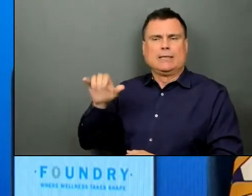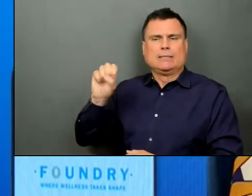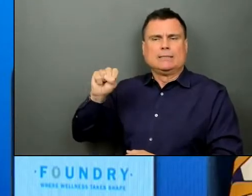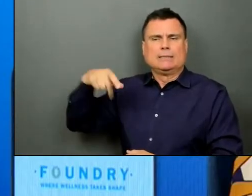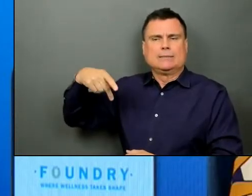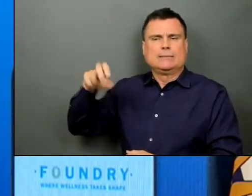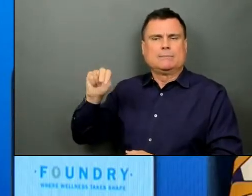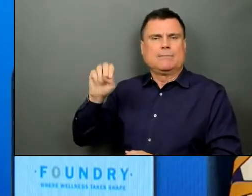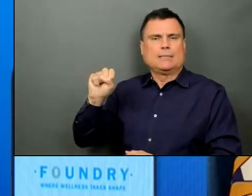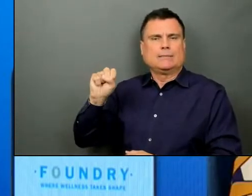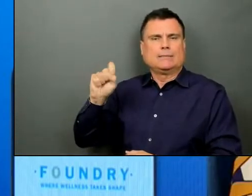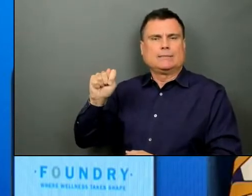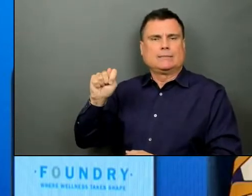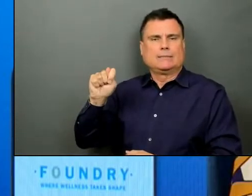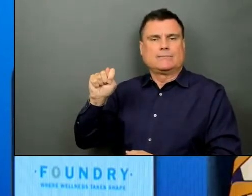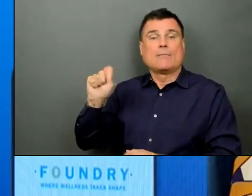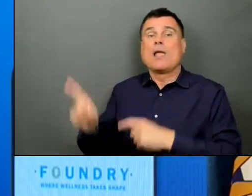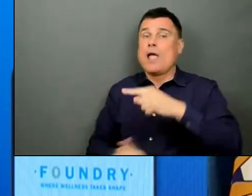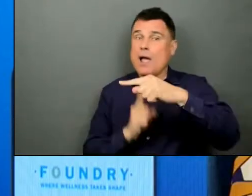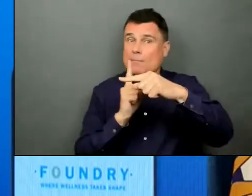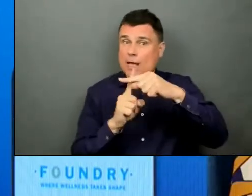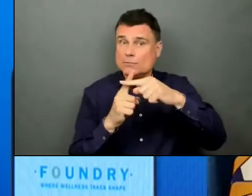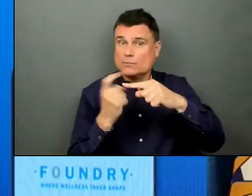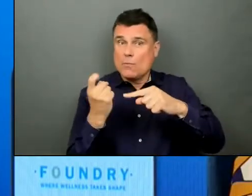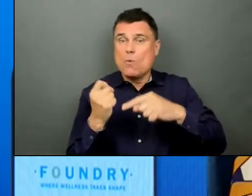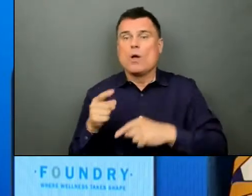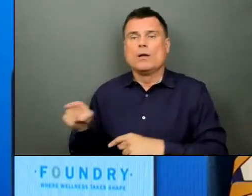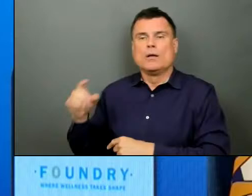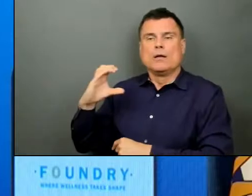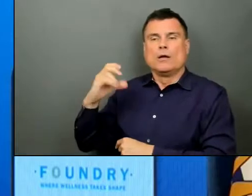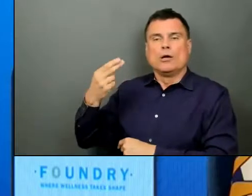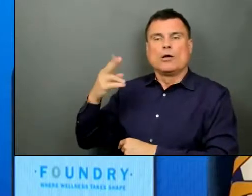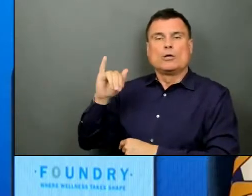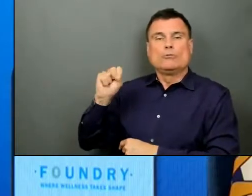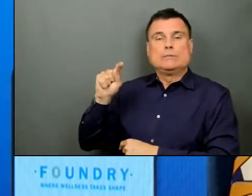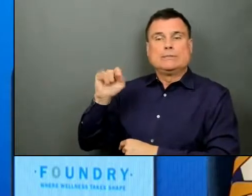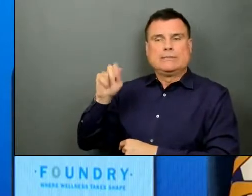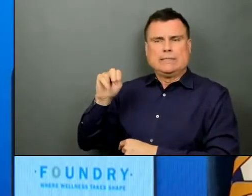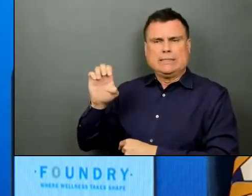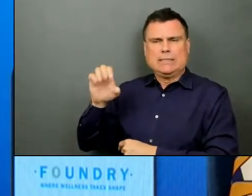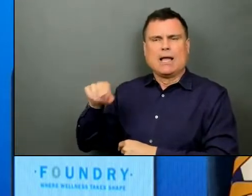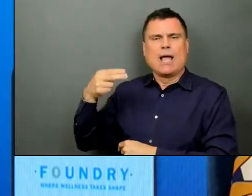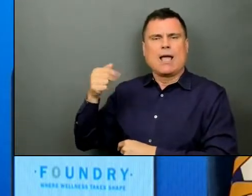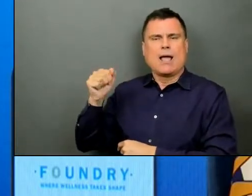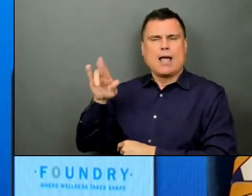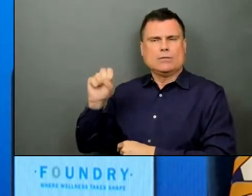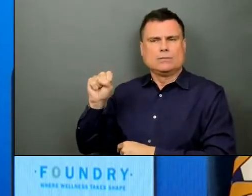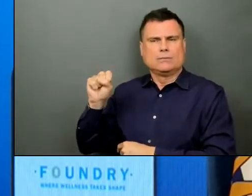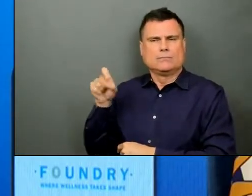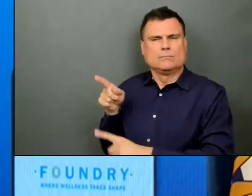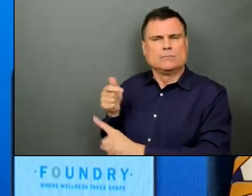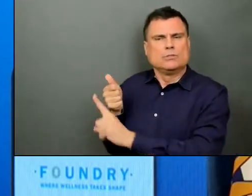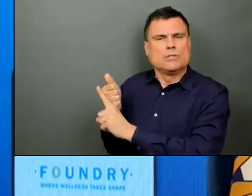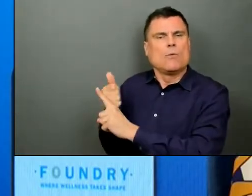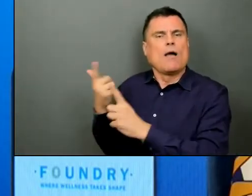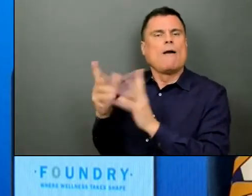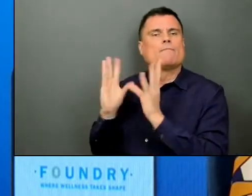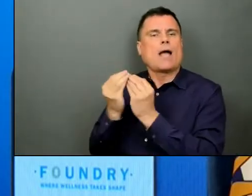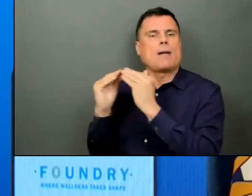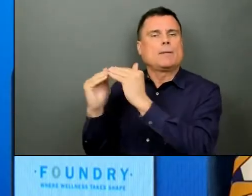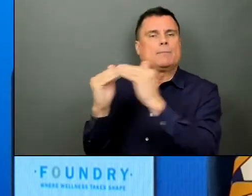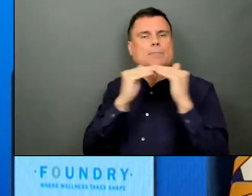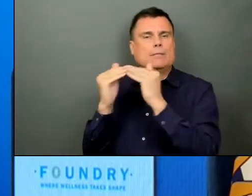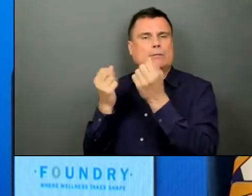and virtual, for this announcement today. We're also recognizing Mental Health Week and Child and Youth Mental Health